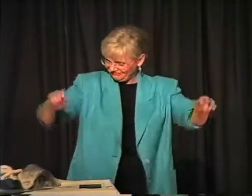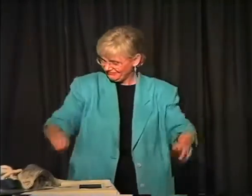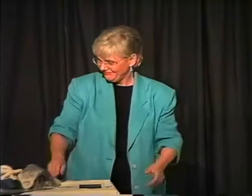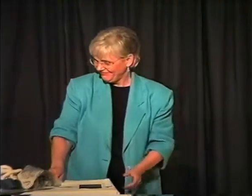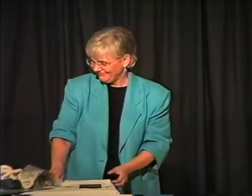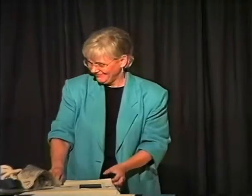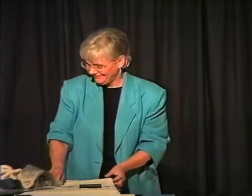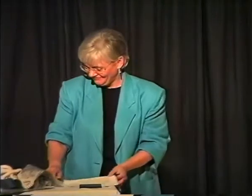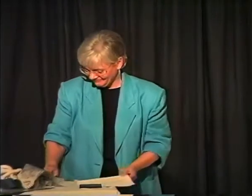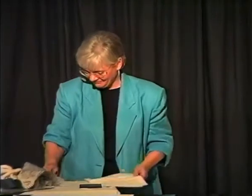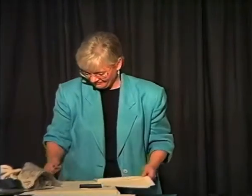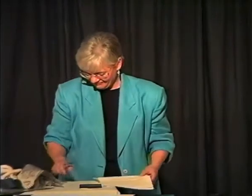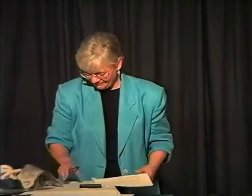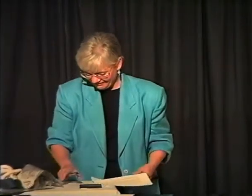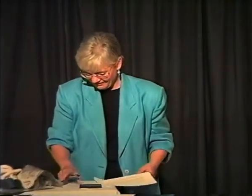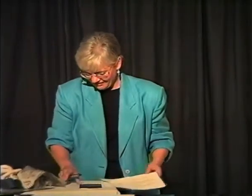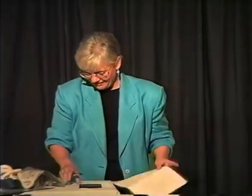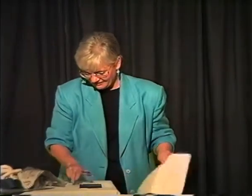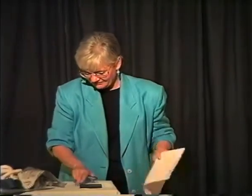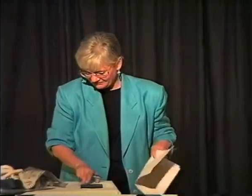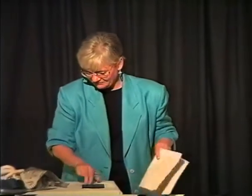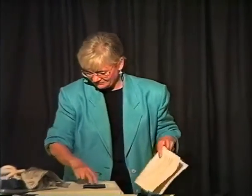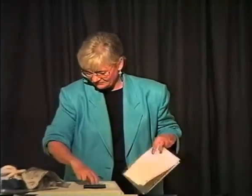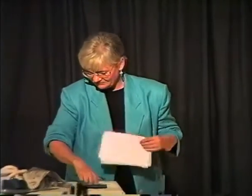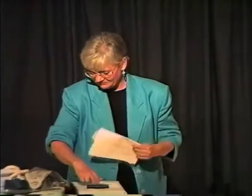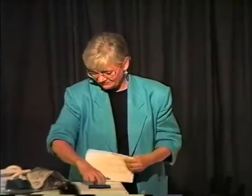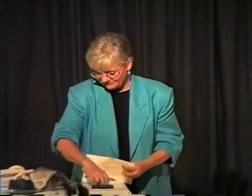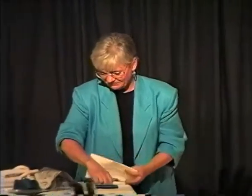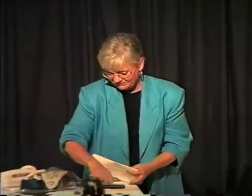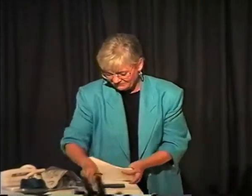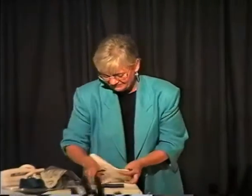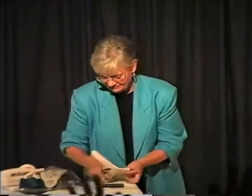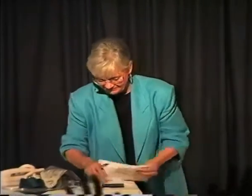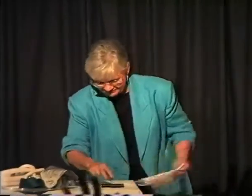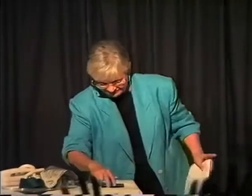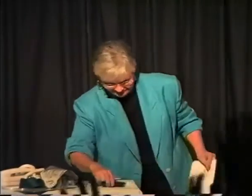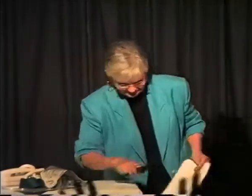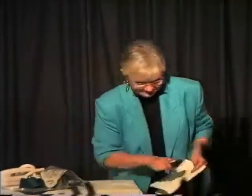it. That's it for me. Thanks very much.